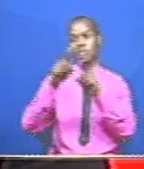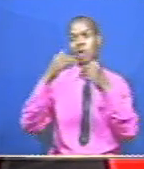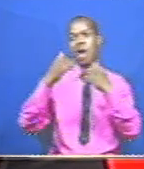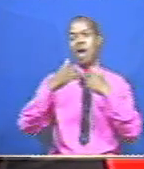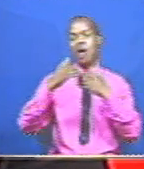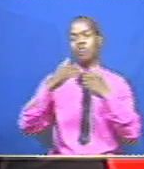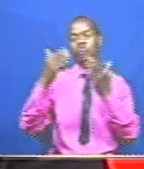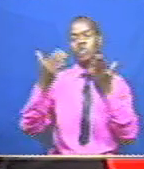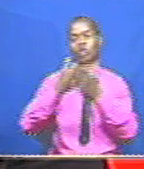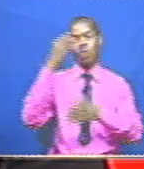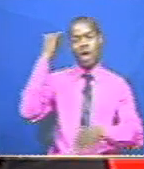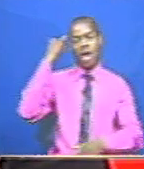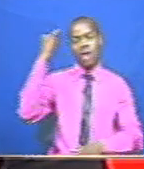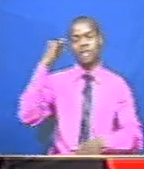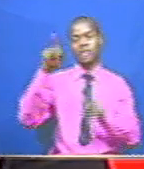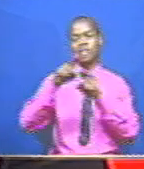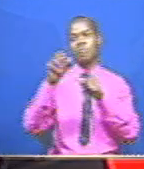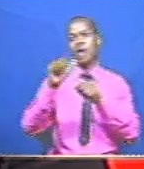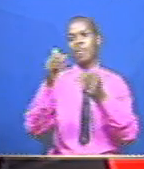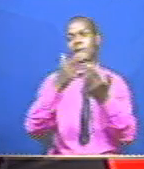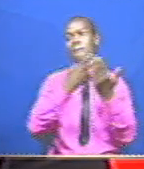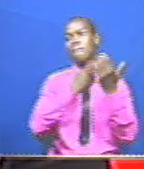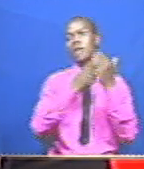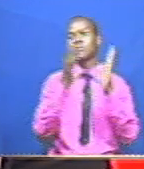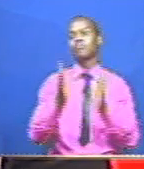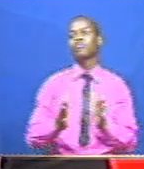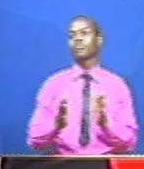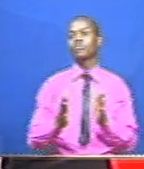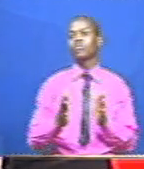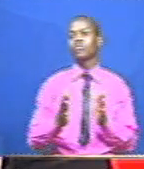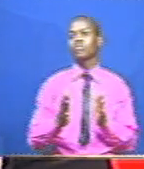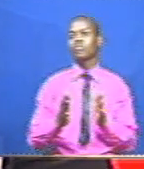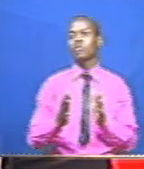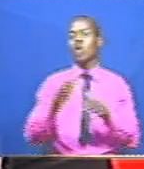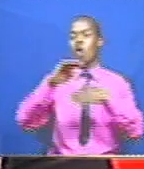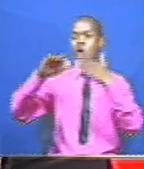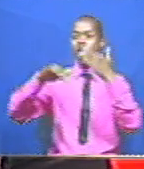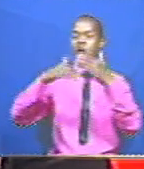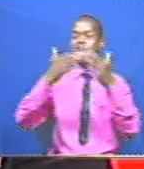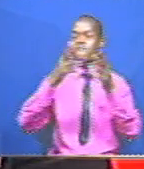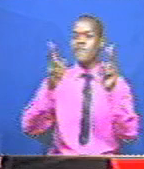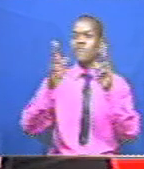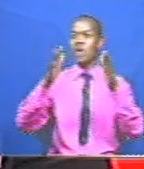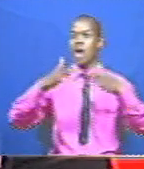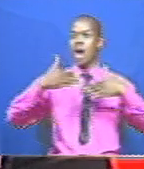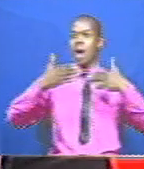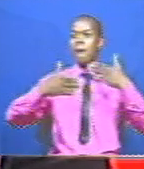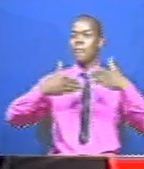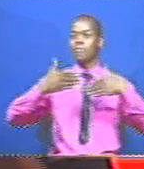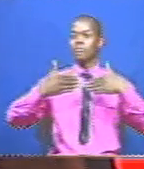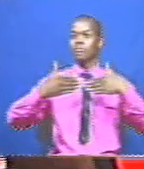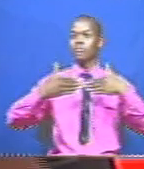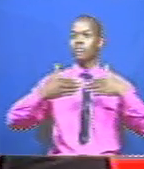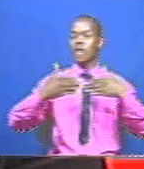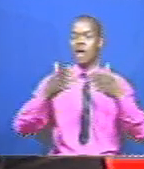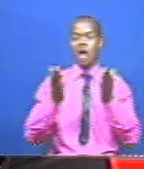in new partners in that conversation. So fully represented, and I think all of them are very happy with how we are